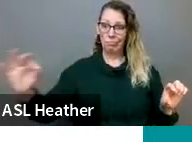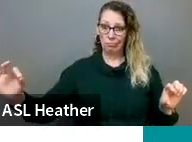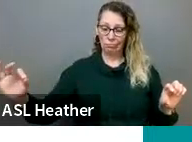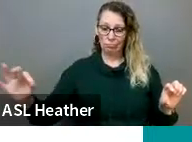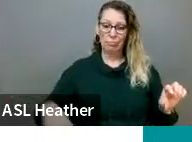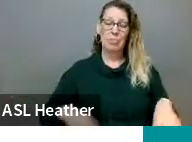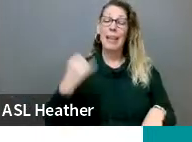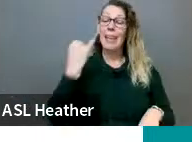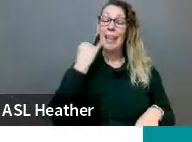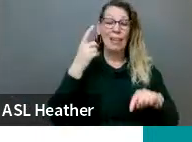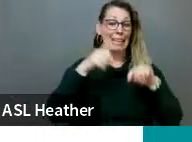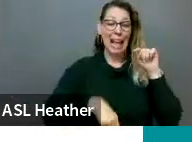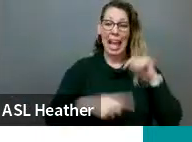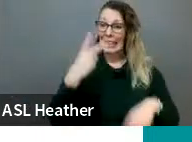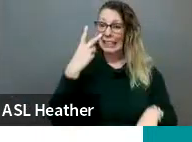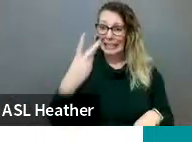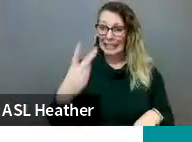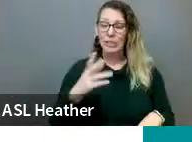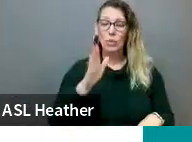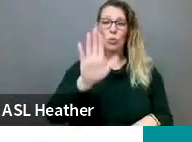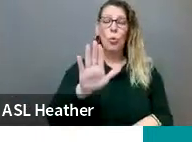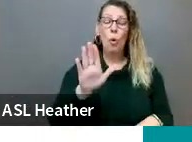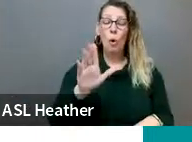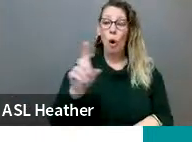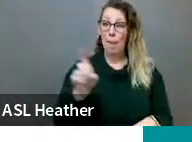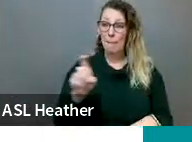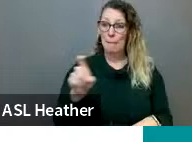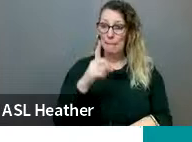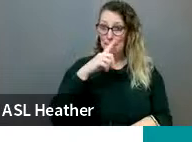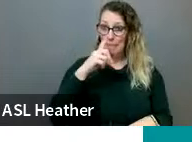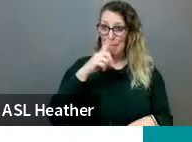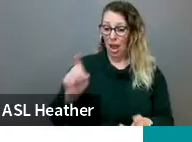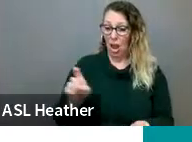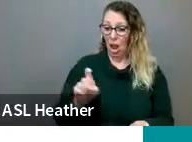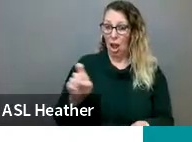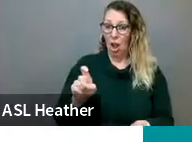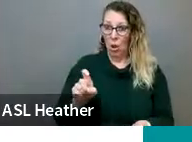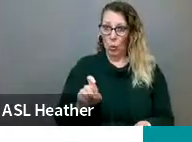menu, hover your mouse over the bottom middle of the screen.